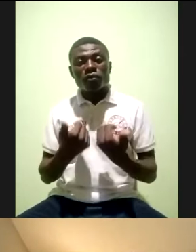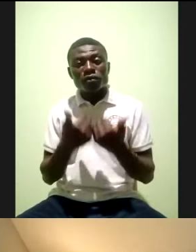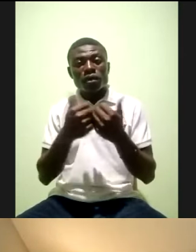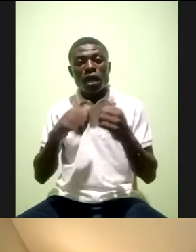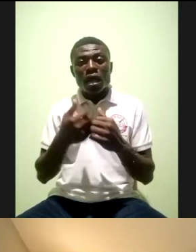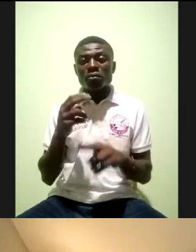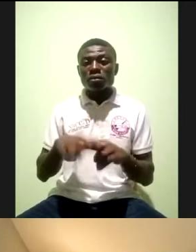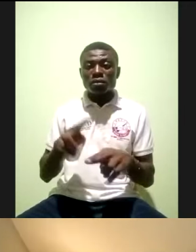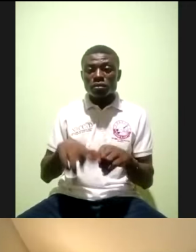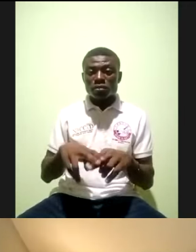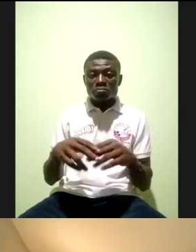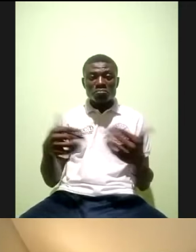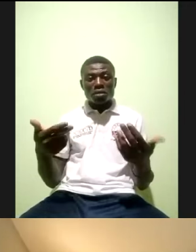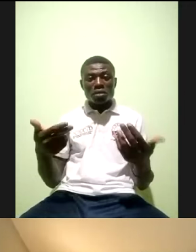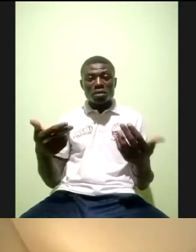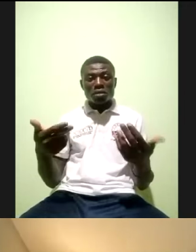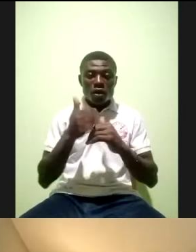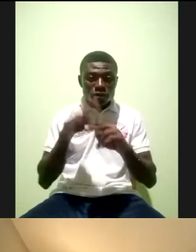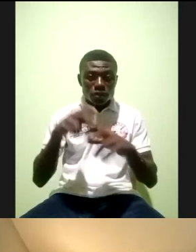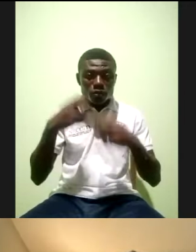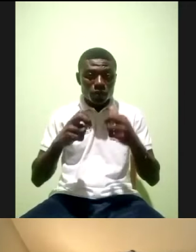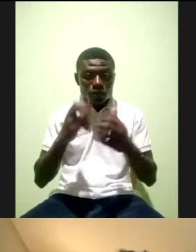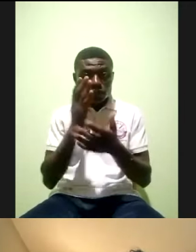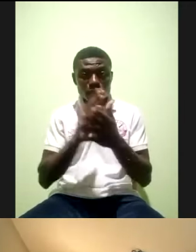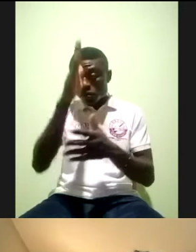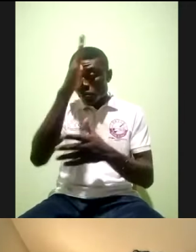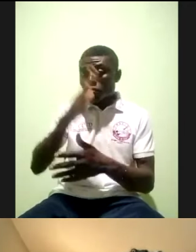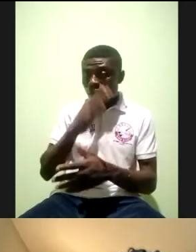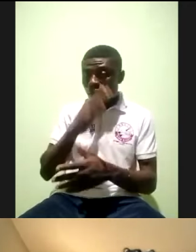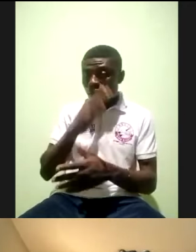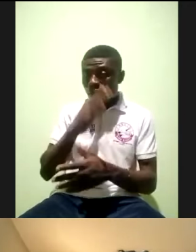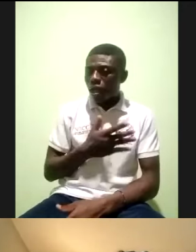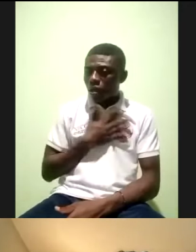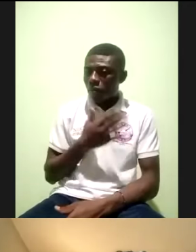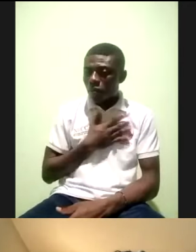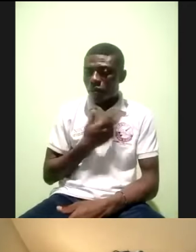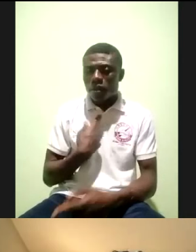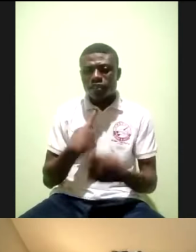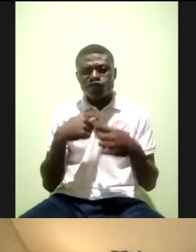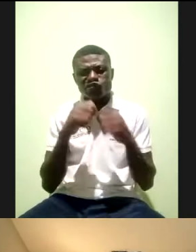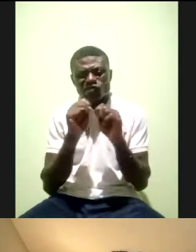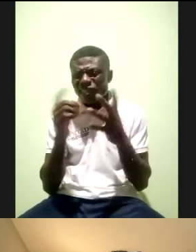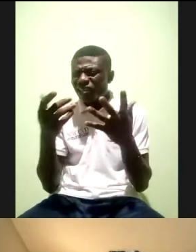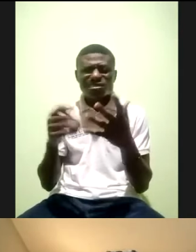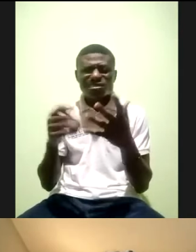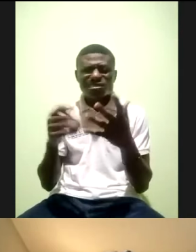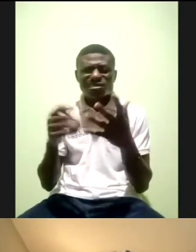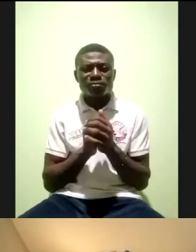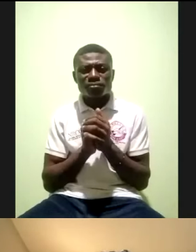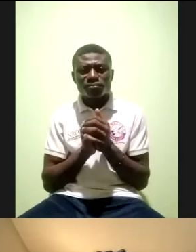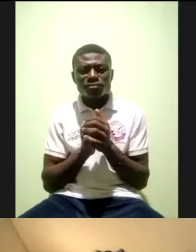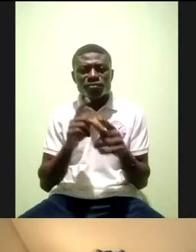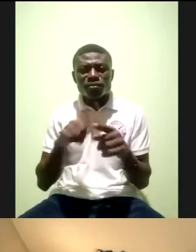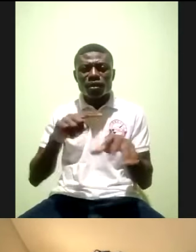crawling as a developmental piece. So some parents feel very happy that our child did not crawl. Our kid